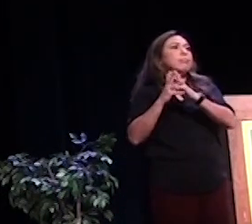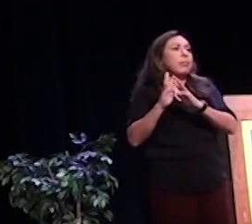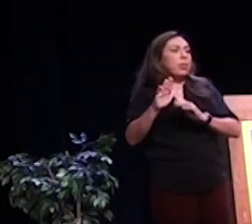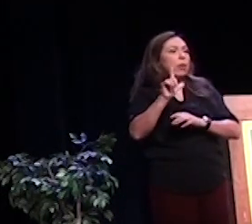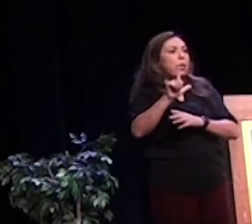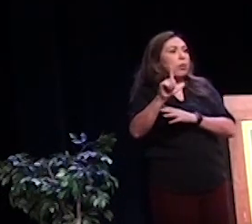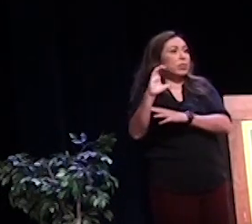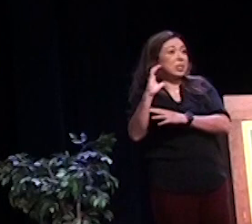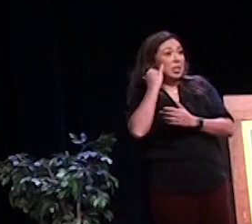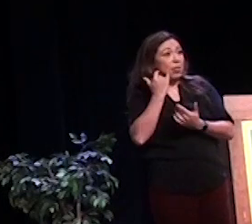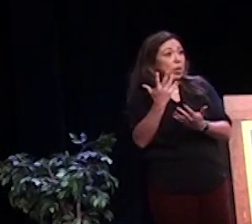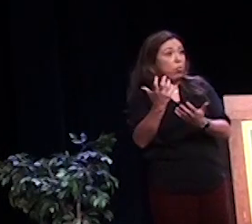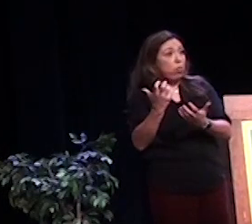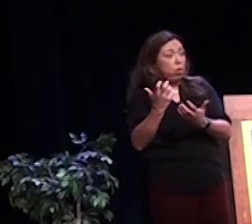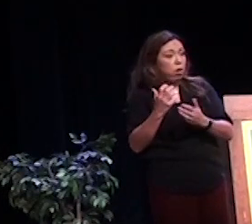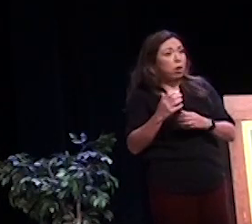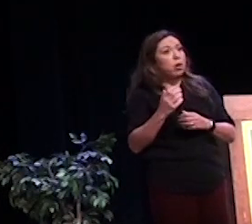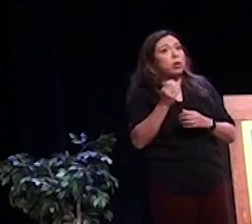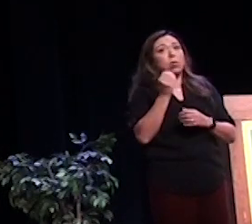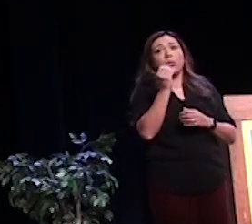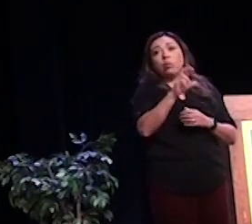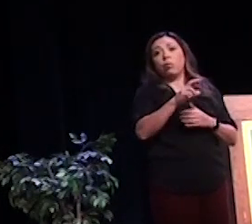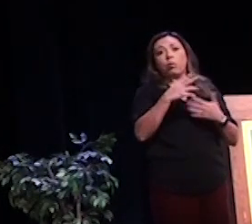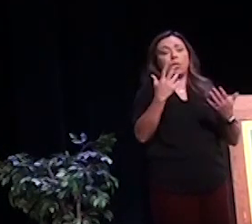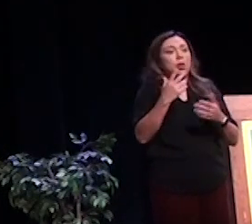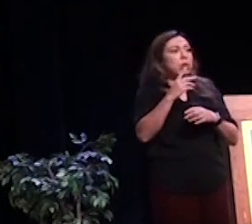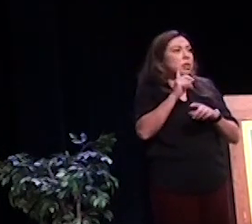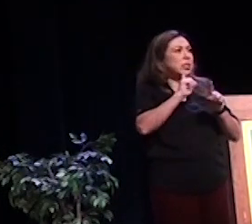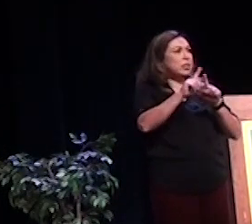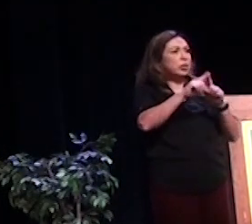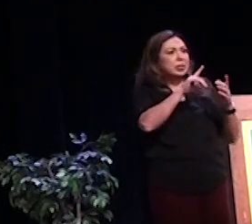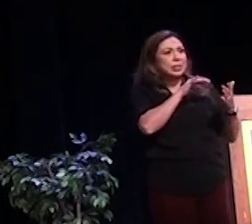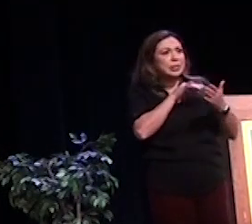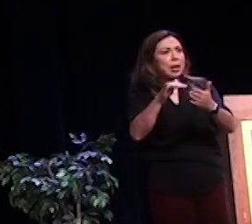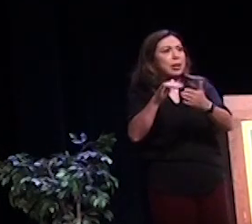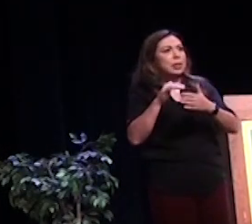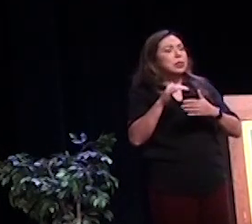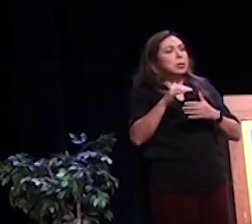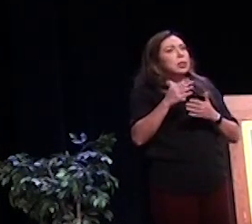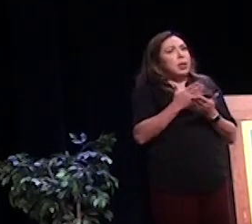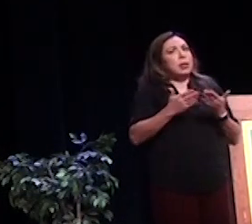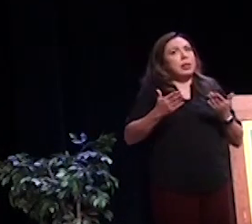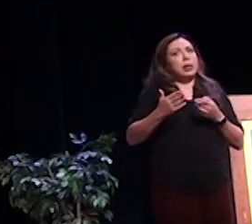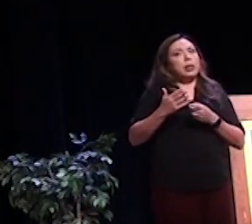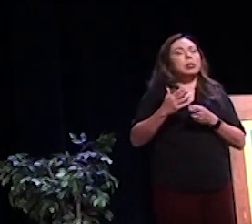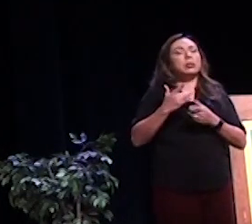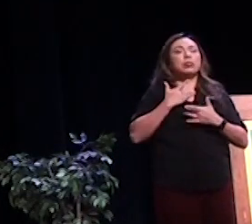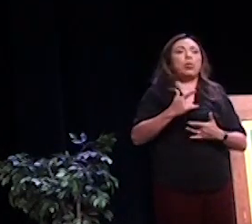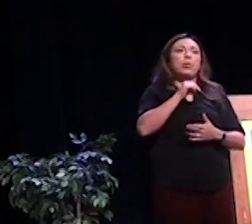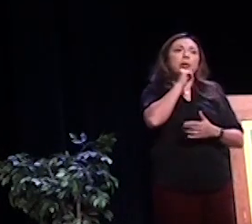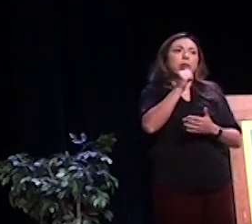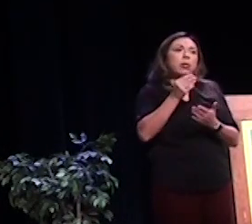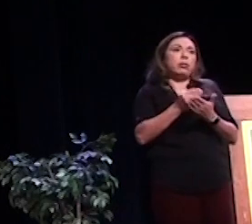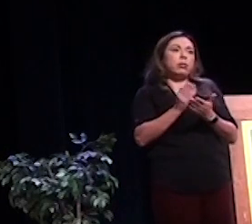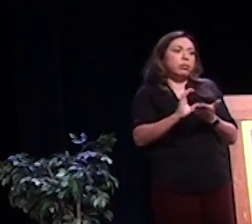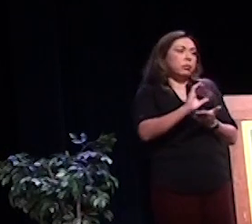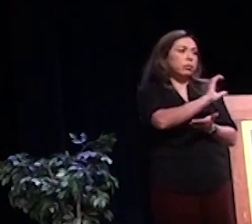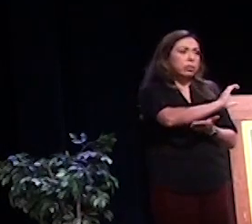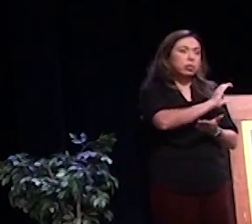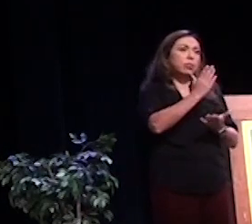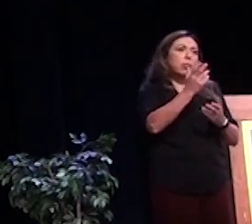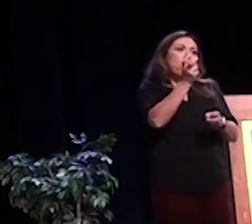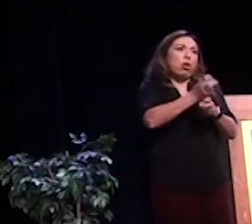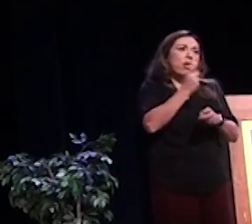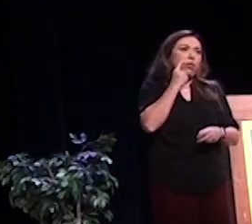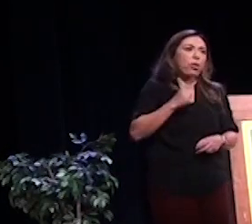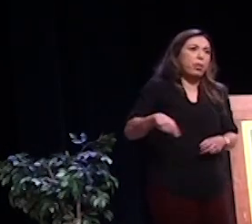they wanted, or to get market studies or things that they wouldn't traditionally get funding for. It may be hard for them to get funding because they're